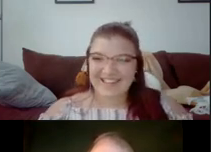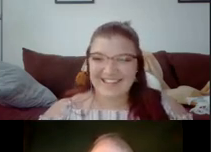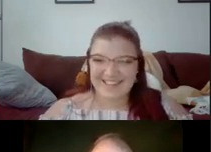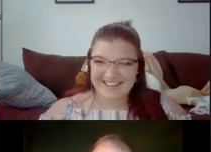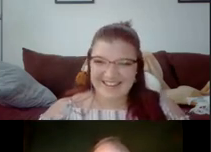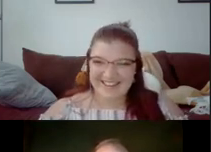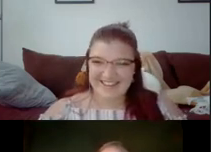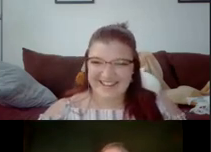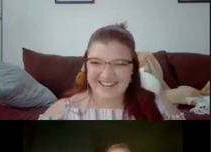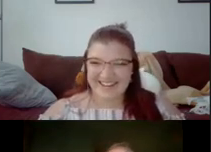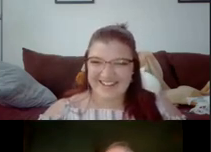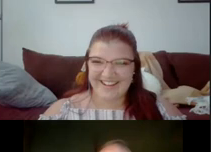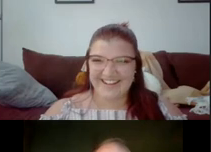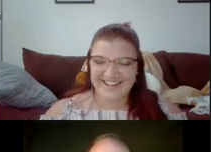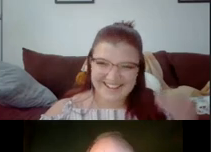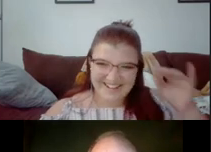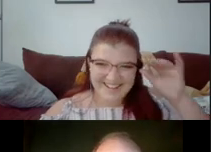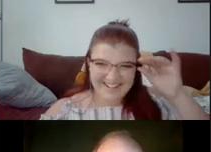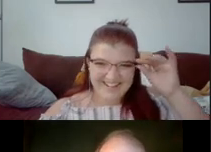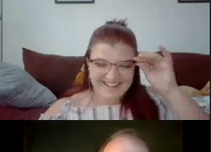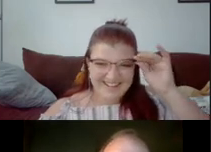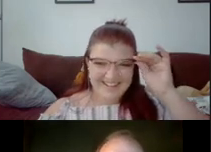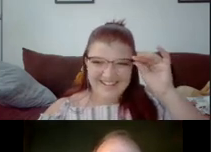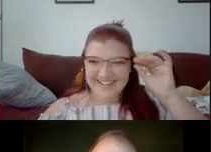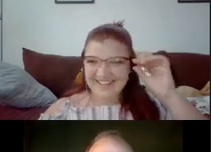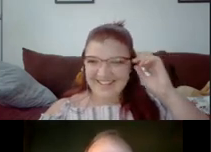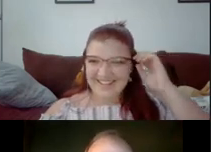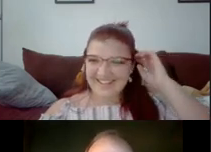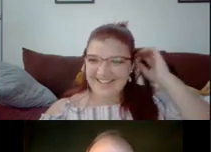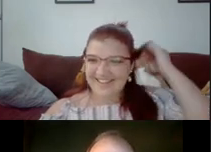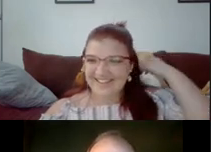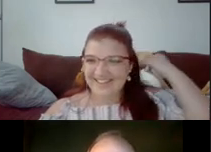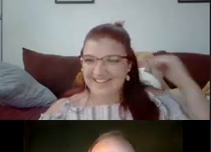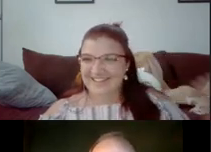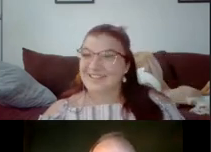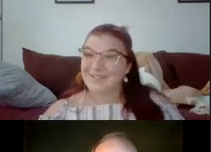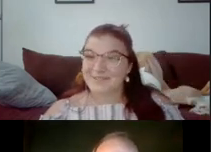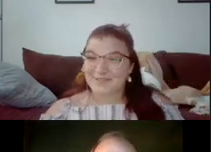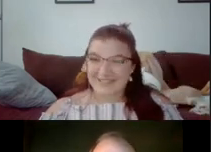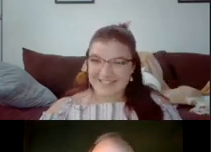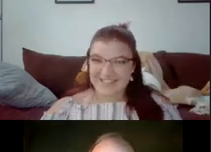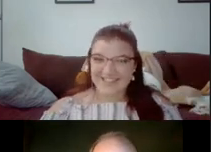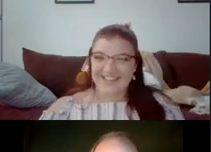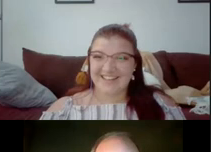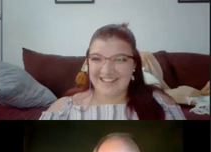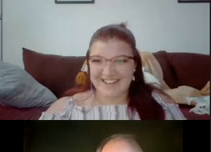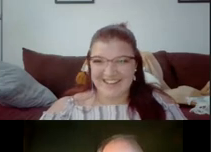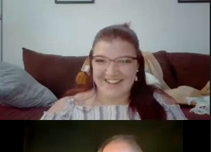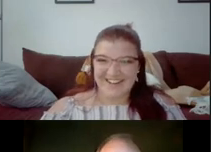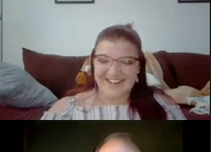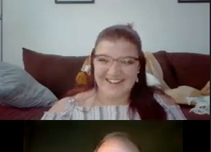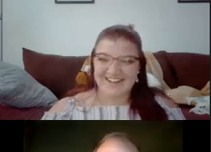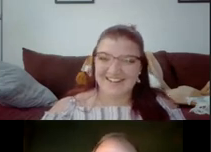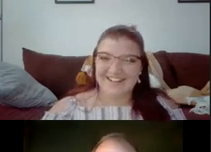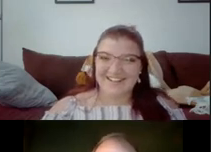them? Okay. Sure can. Yep. At least two marriages that I know of. All right.